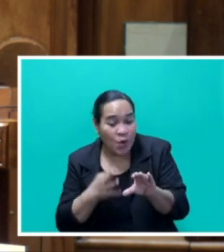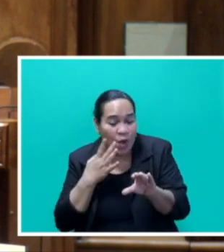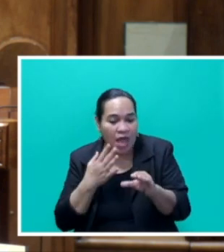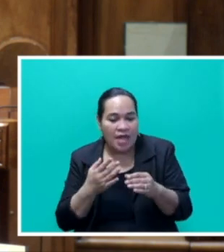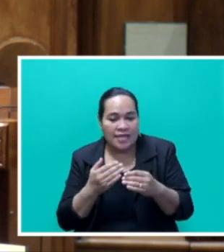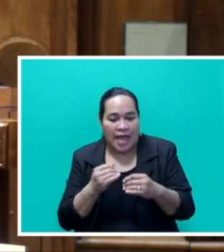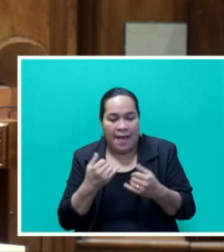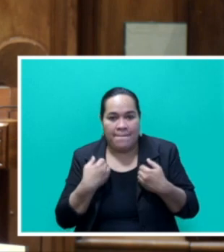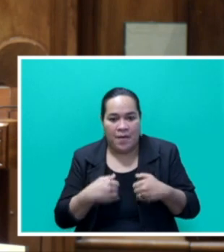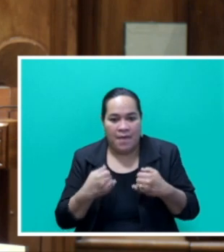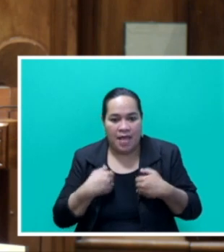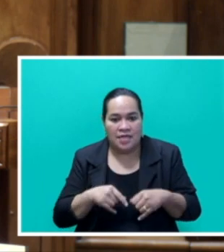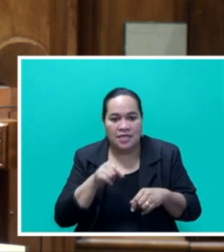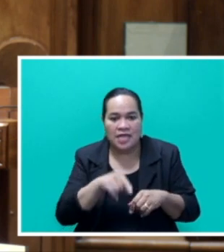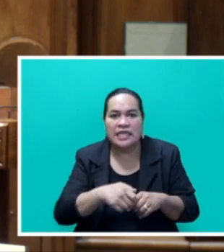of Weidoka,